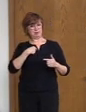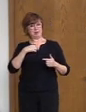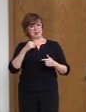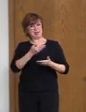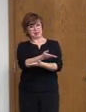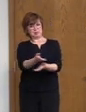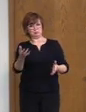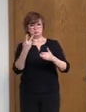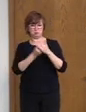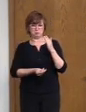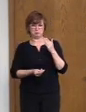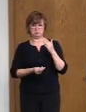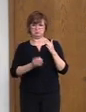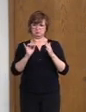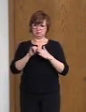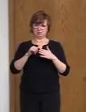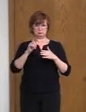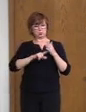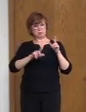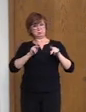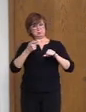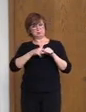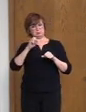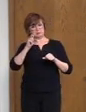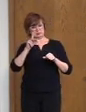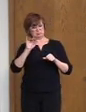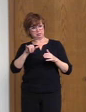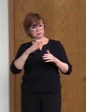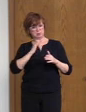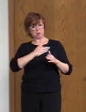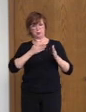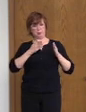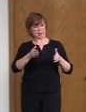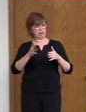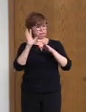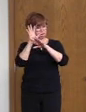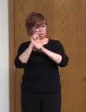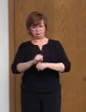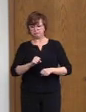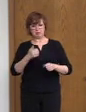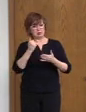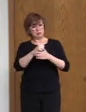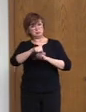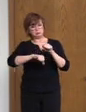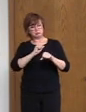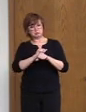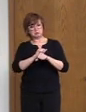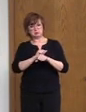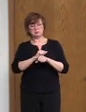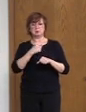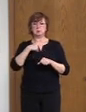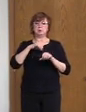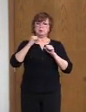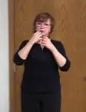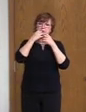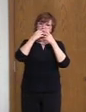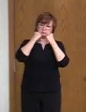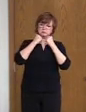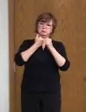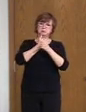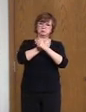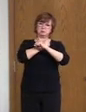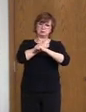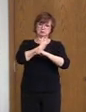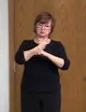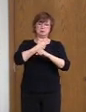protect those that are around us, and it's how we will ultimately get our life back to normal. Once the vaccine is approved